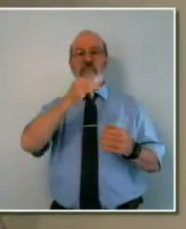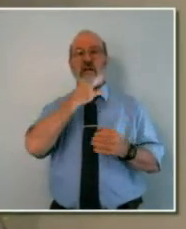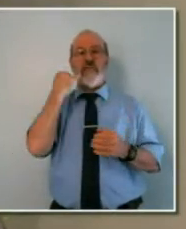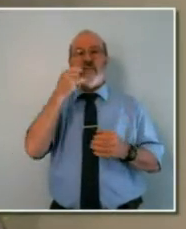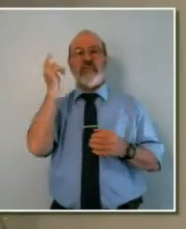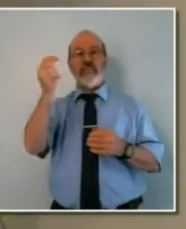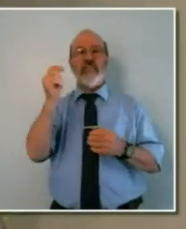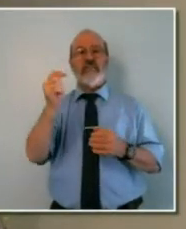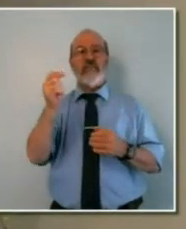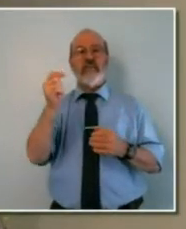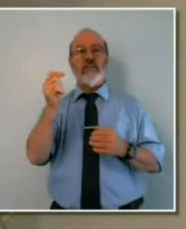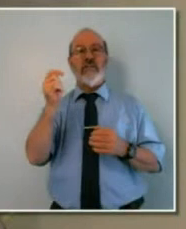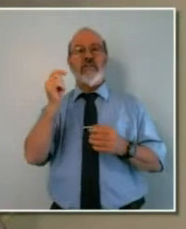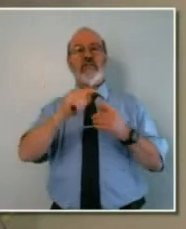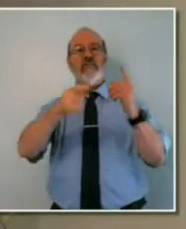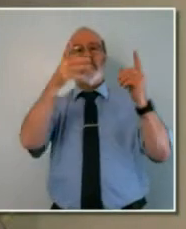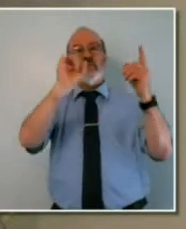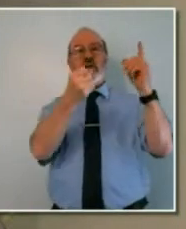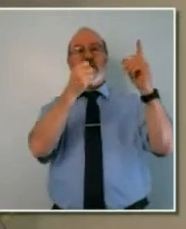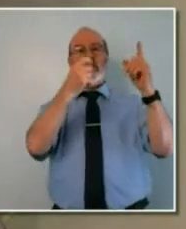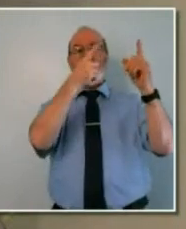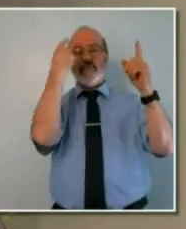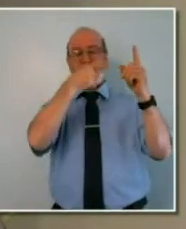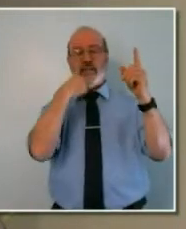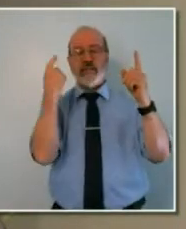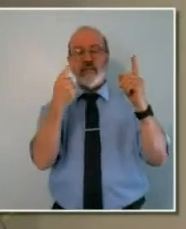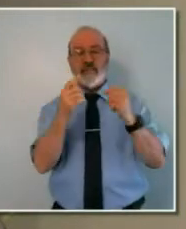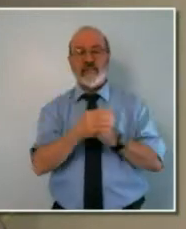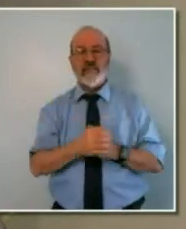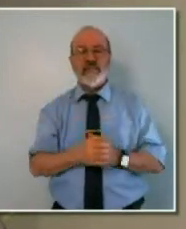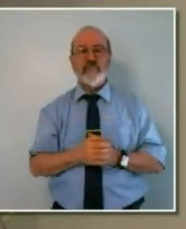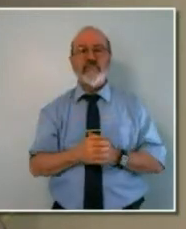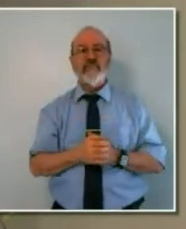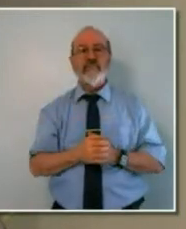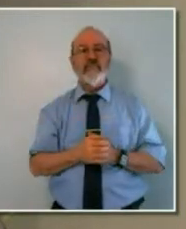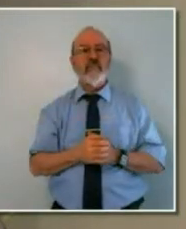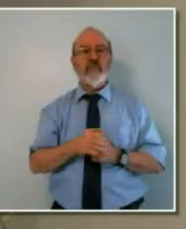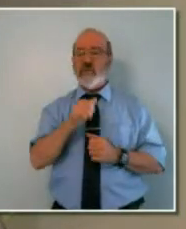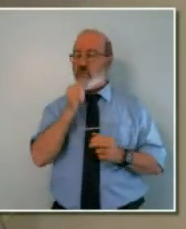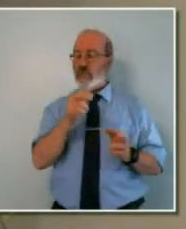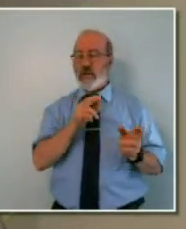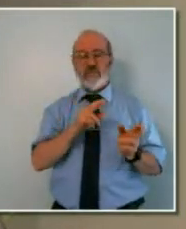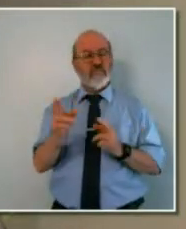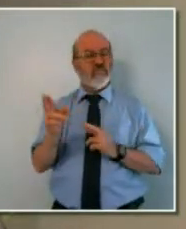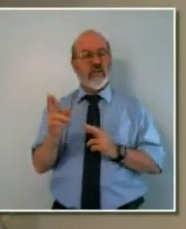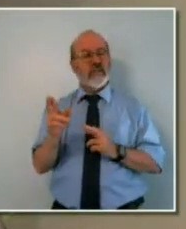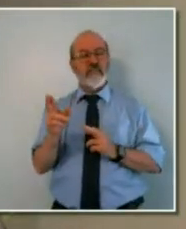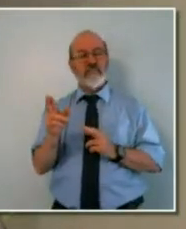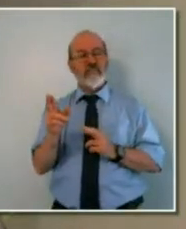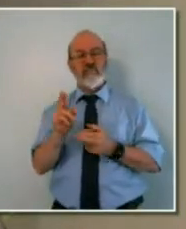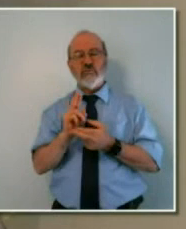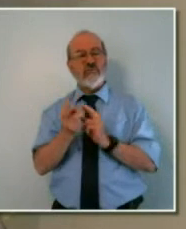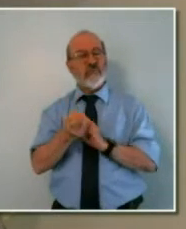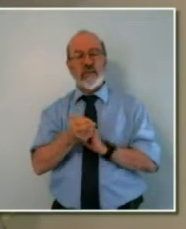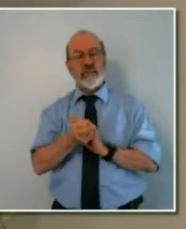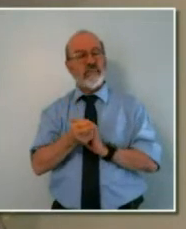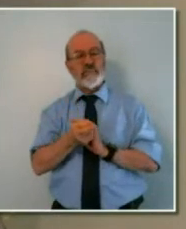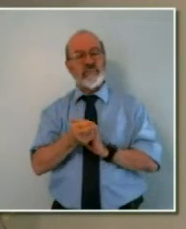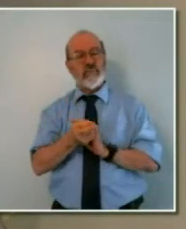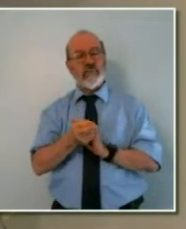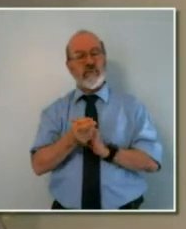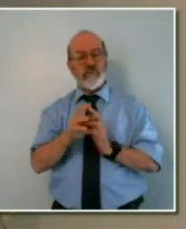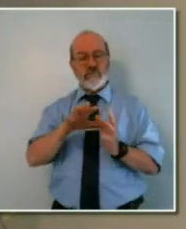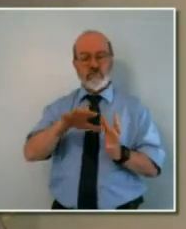testifies to God's face. They're not ready to repent, to turn from their